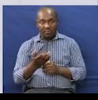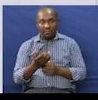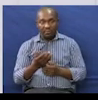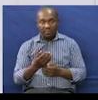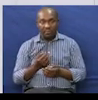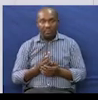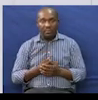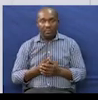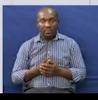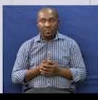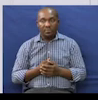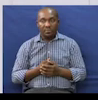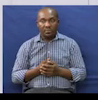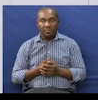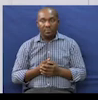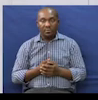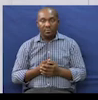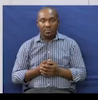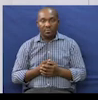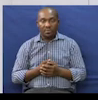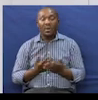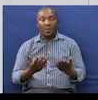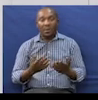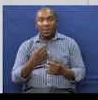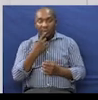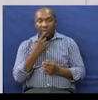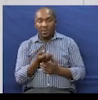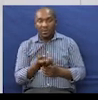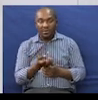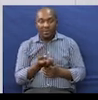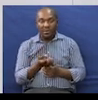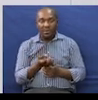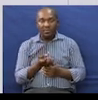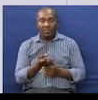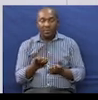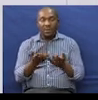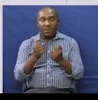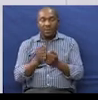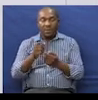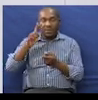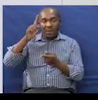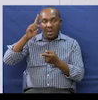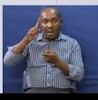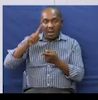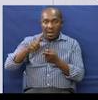characteristic of communalism, we say it had low